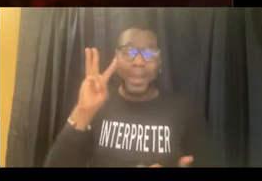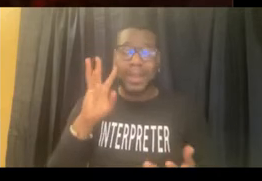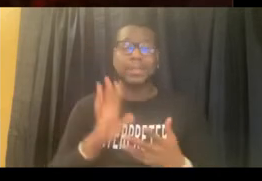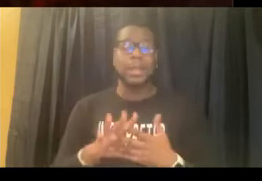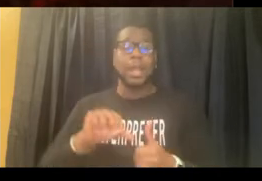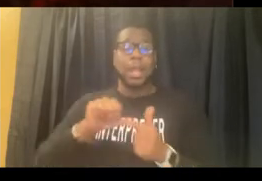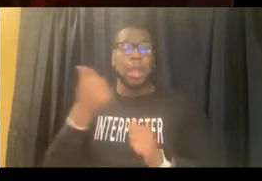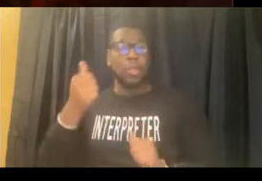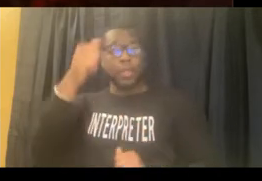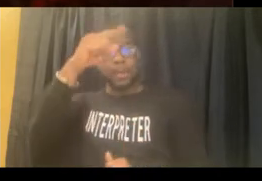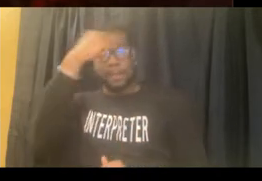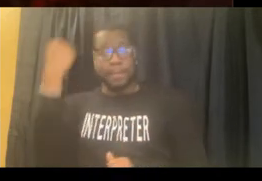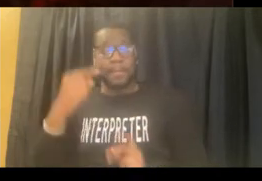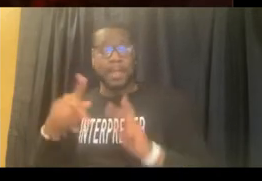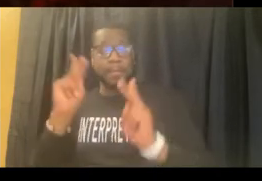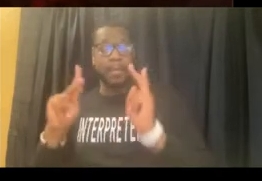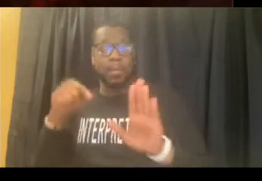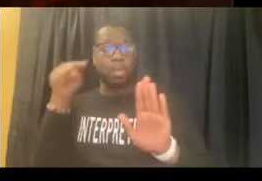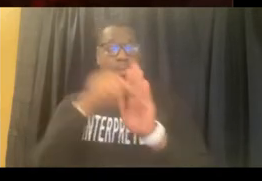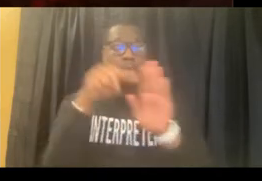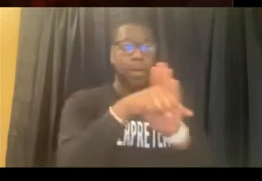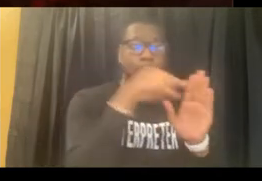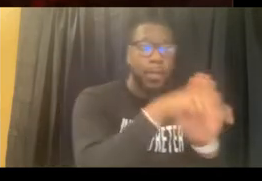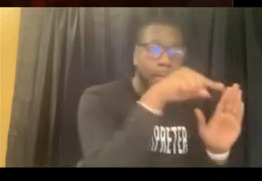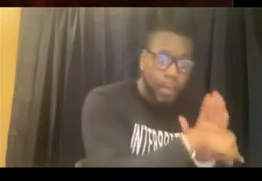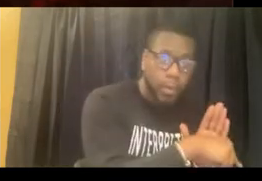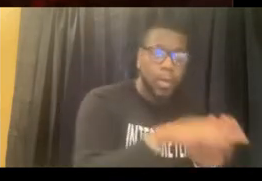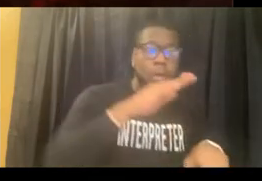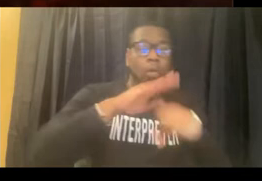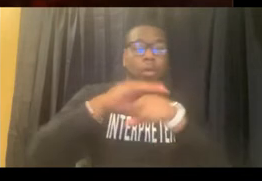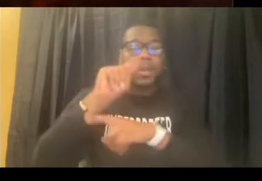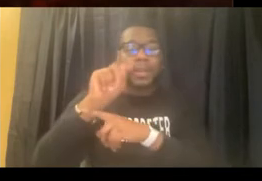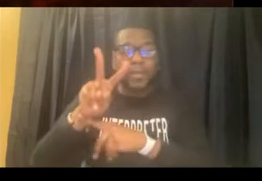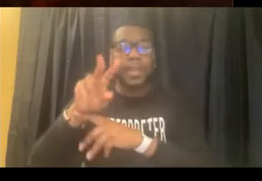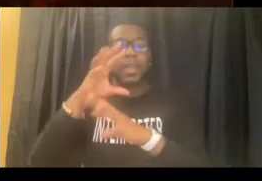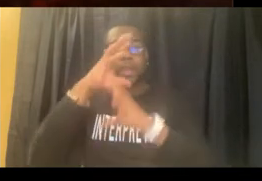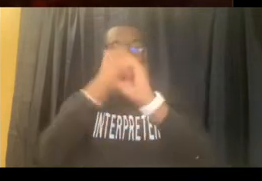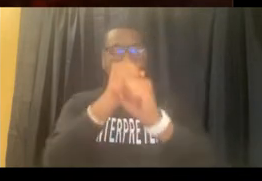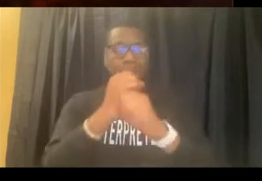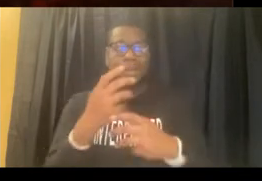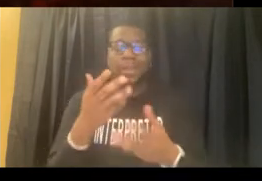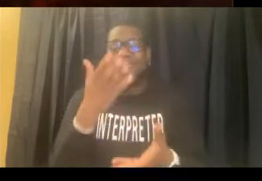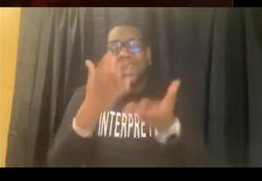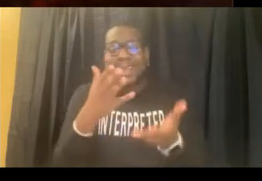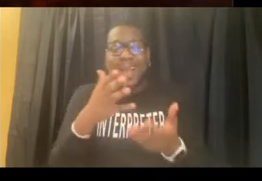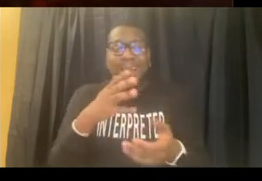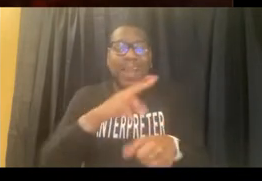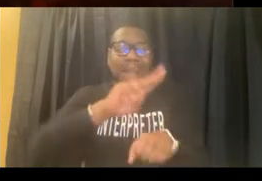it has kind of become the norm that we just watch these things happening over and over again, and people not really